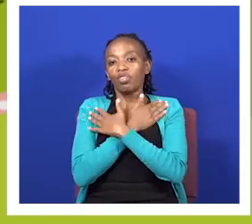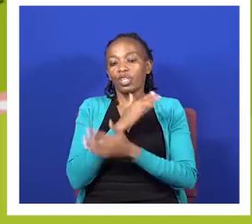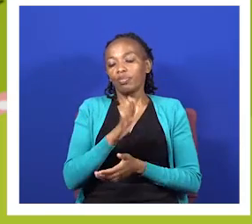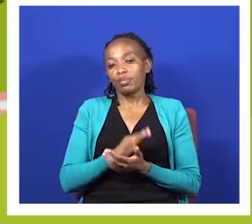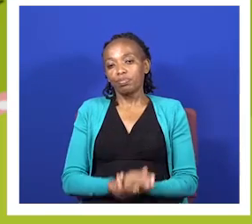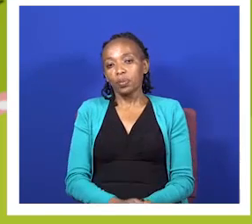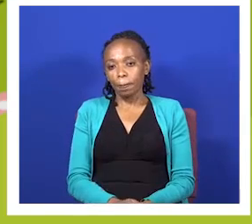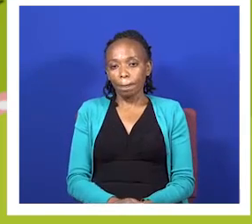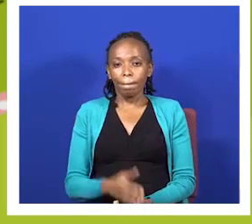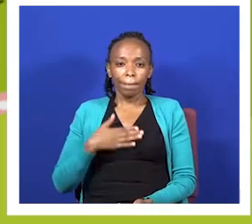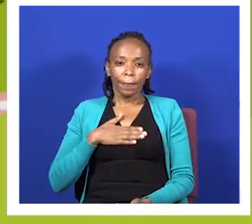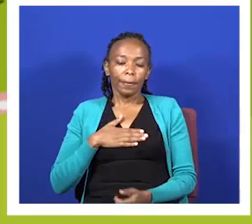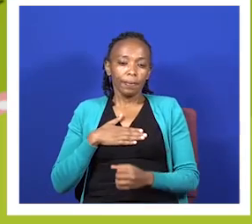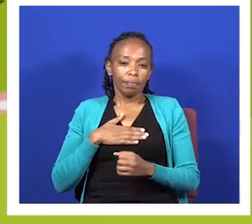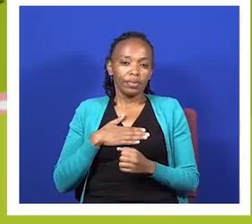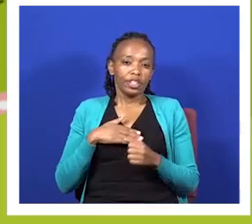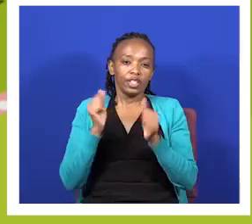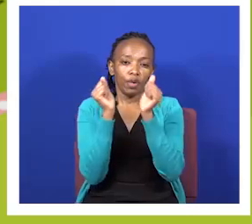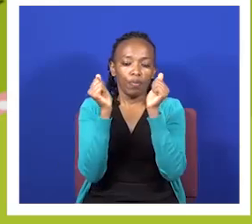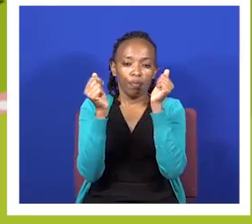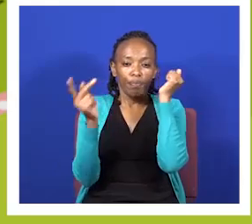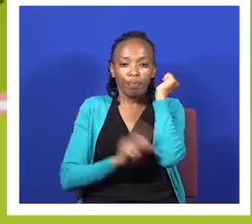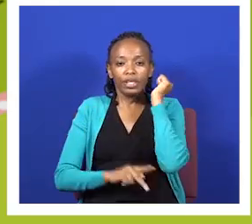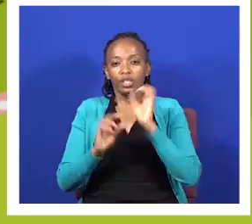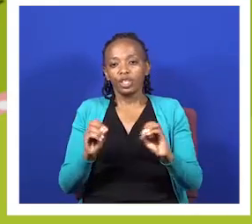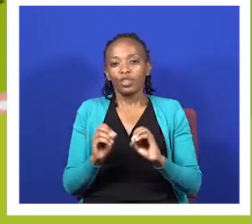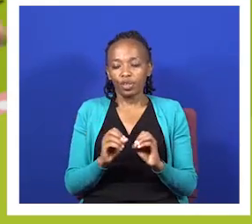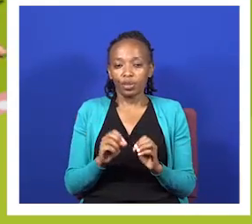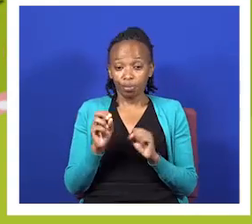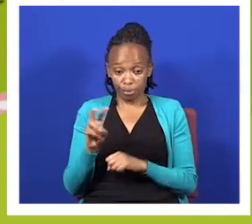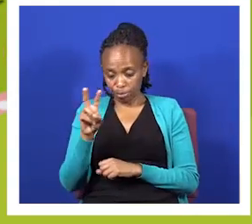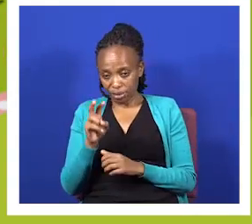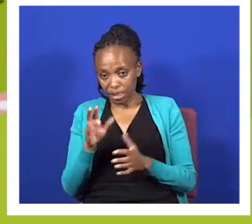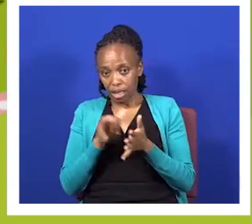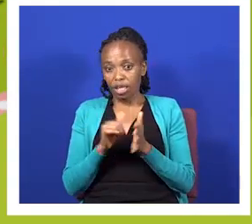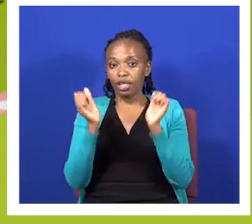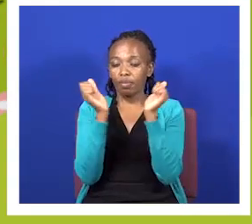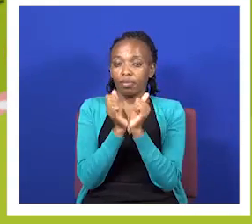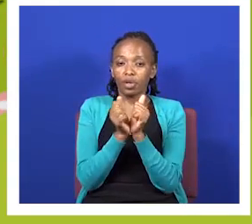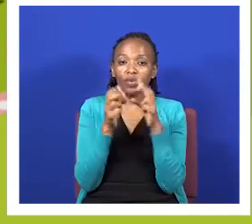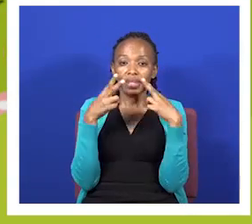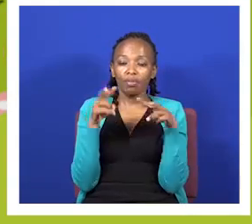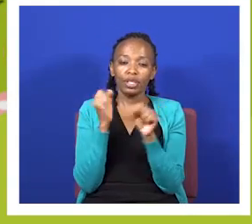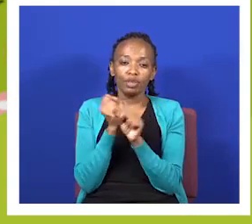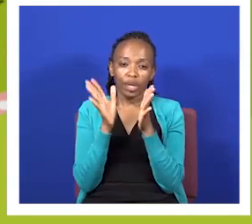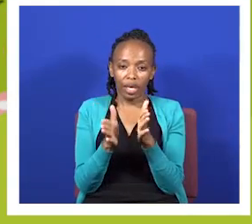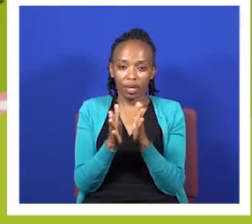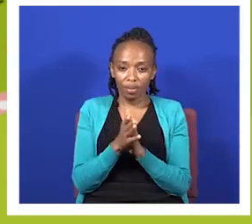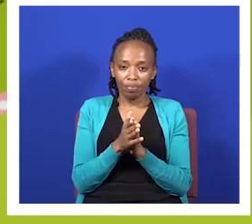friend. Please do not punish him." Can you see that Paul was a